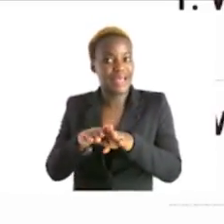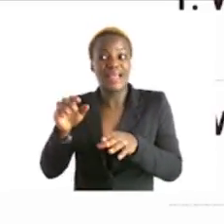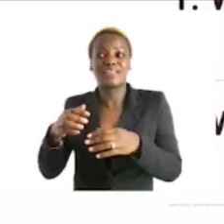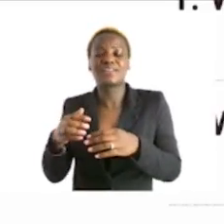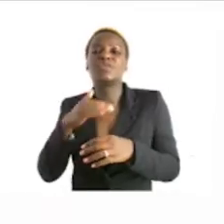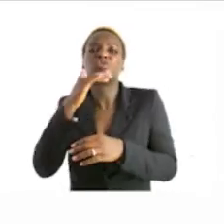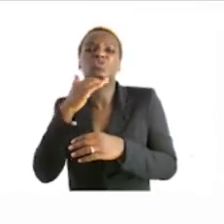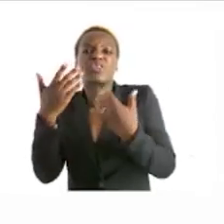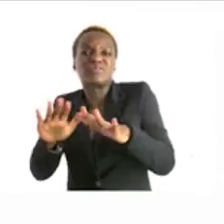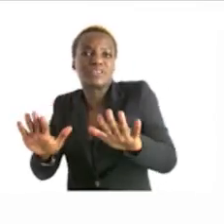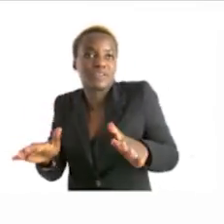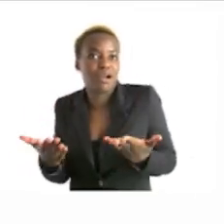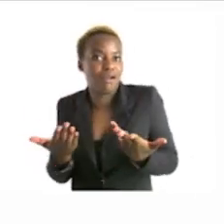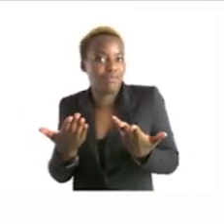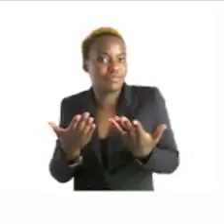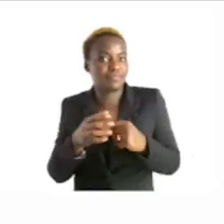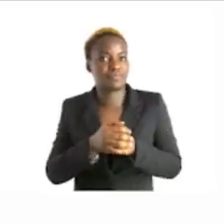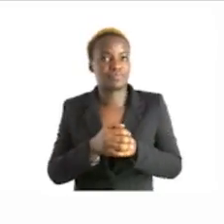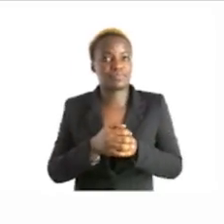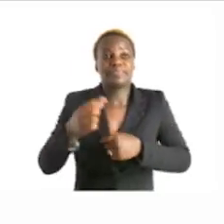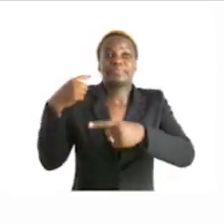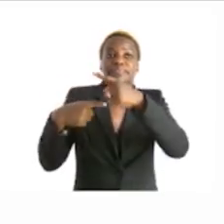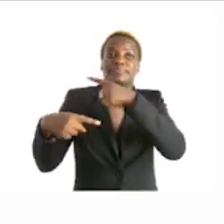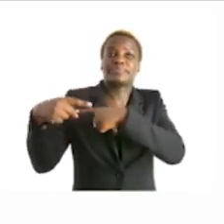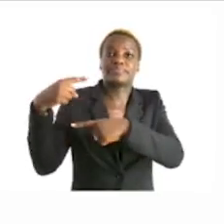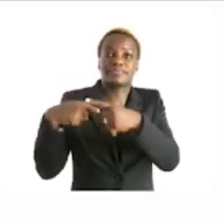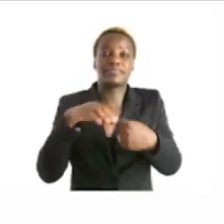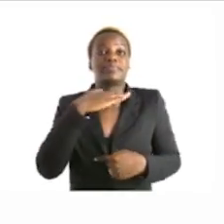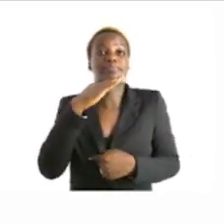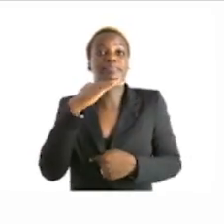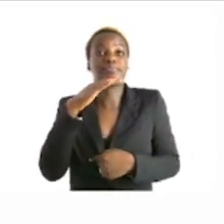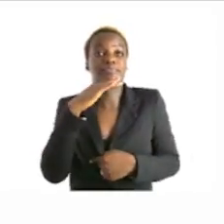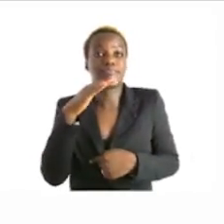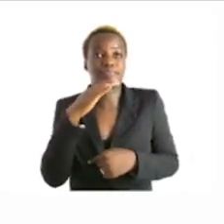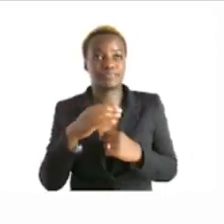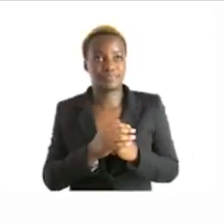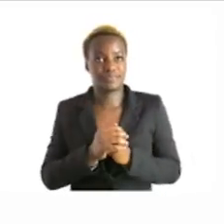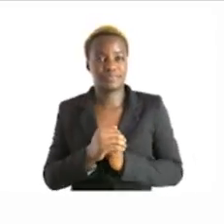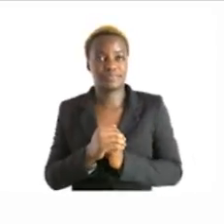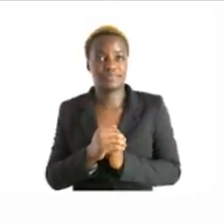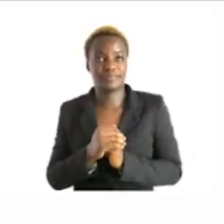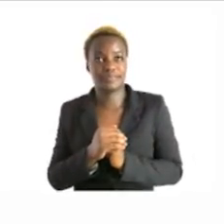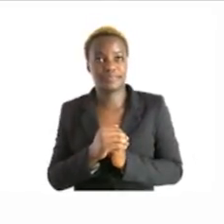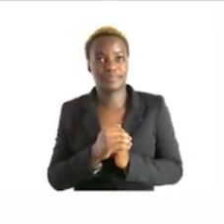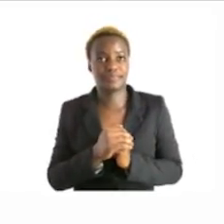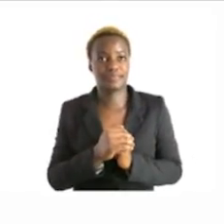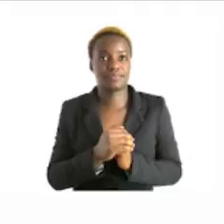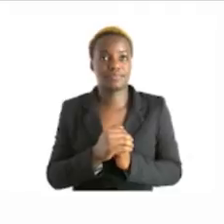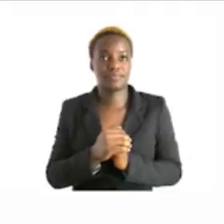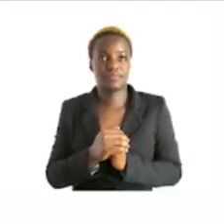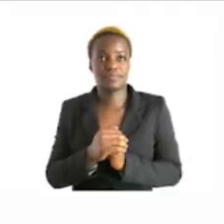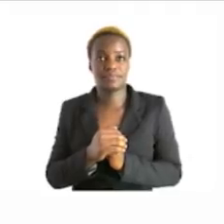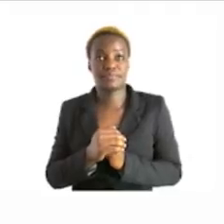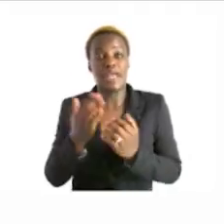we will read the passage again to find the answers to our questions the